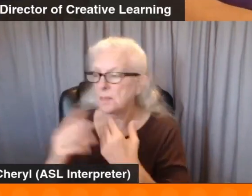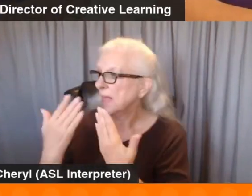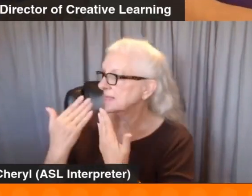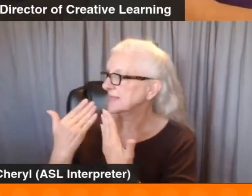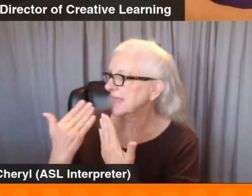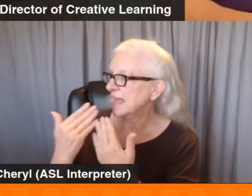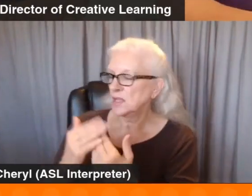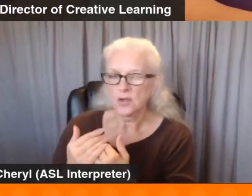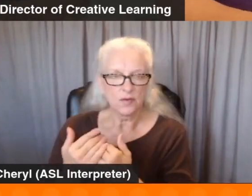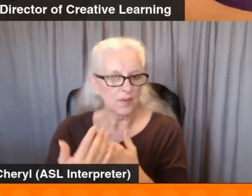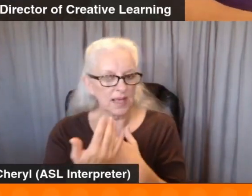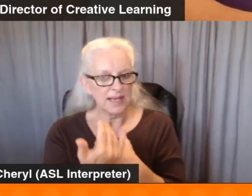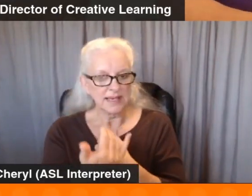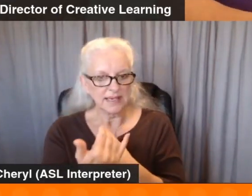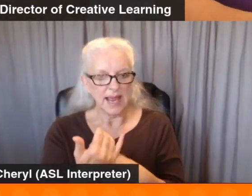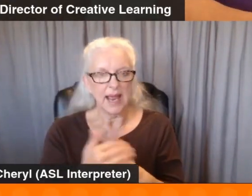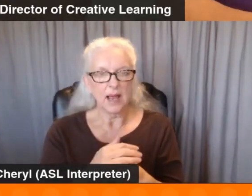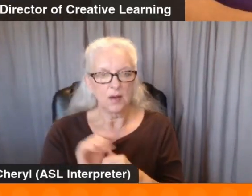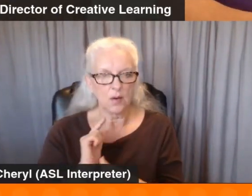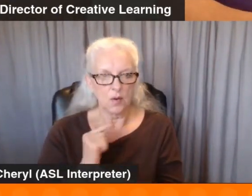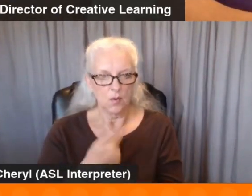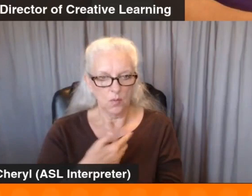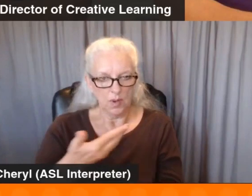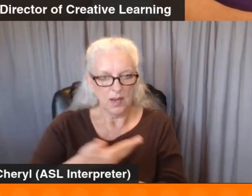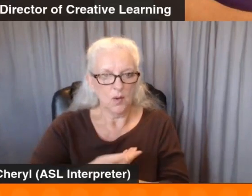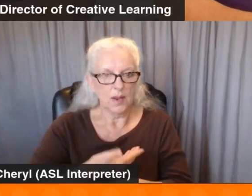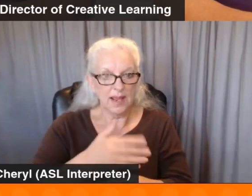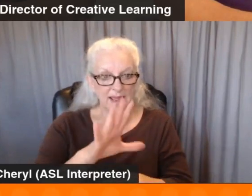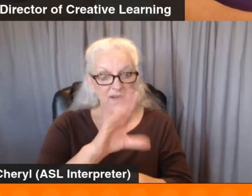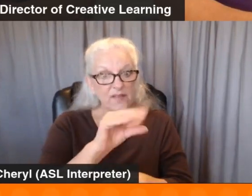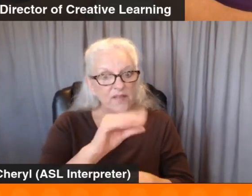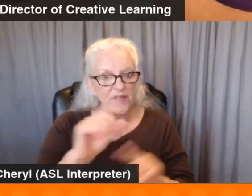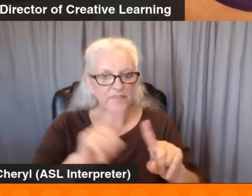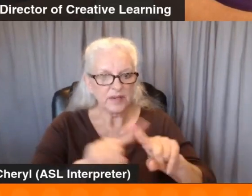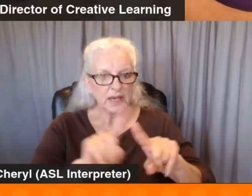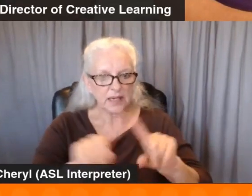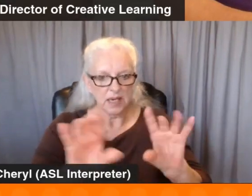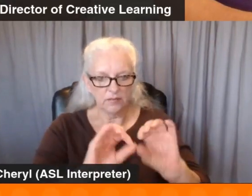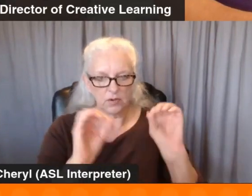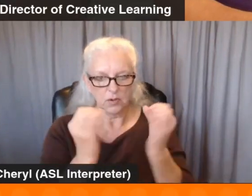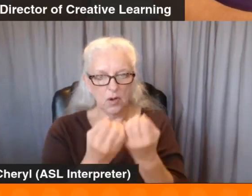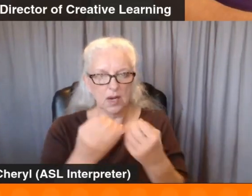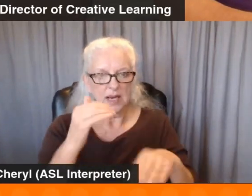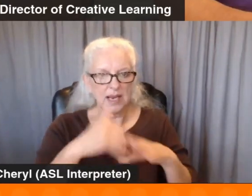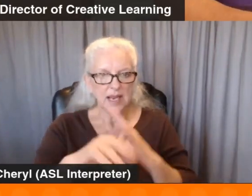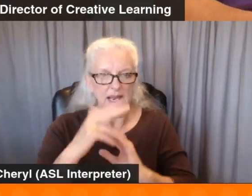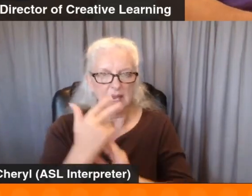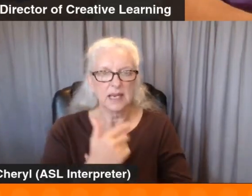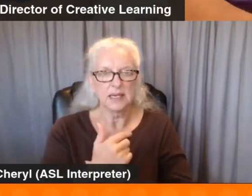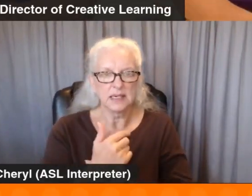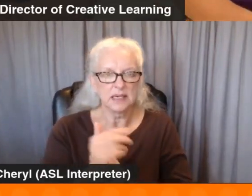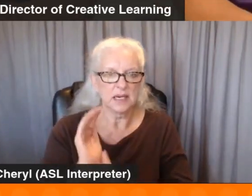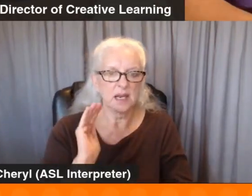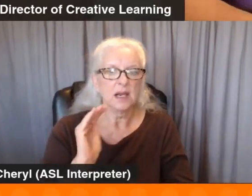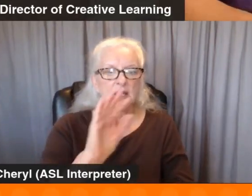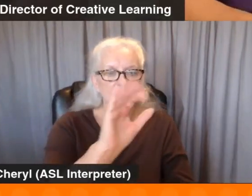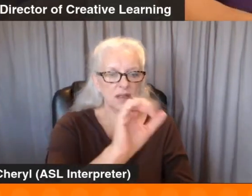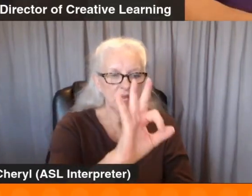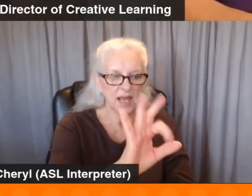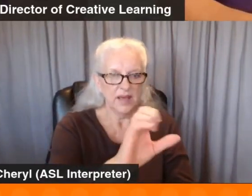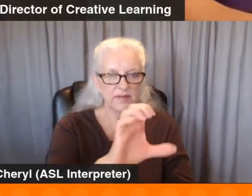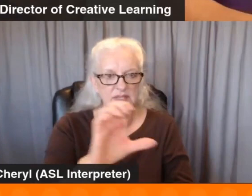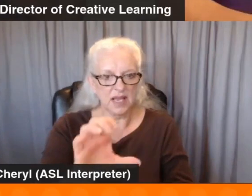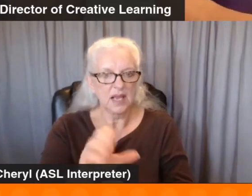asking, Francisco. So we just welcomed 50 organizations into the third cohort of the SCC. It's